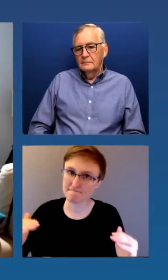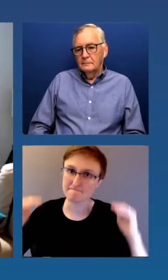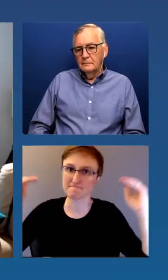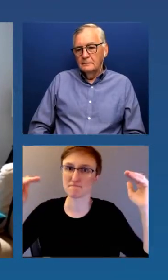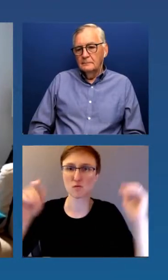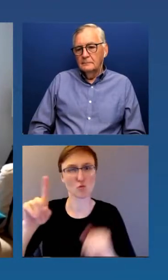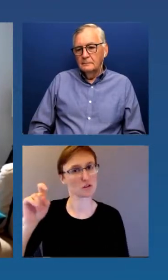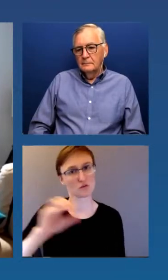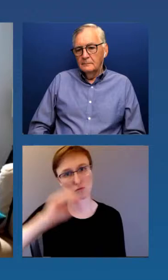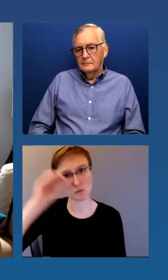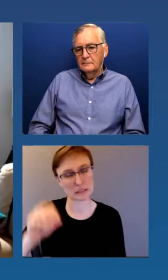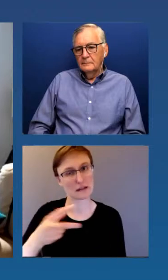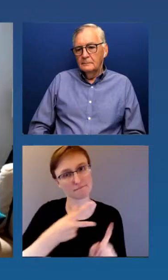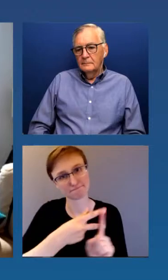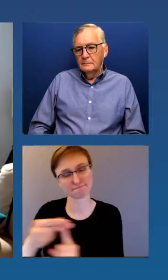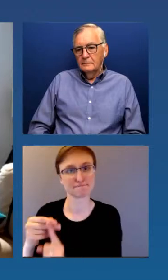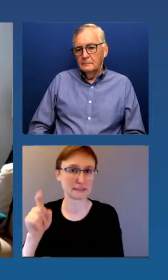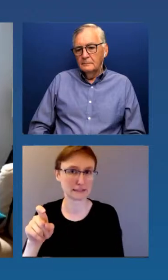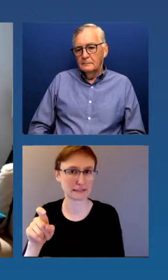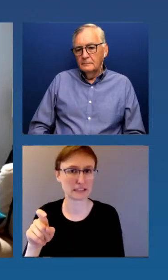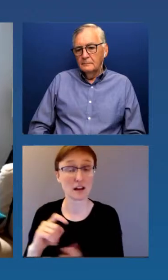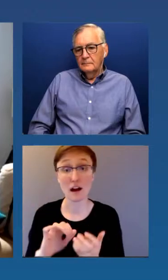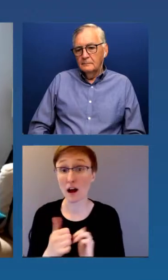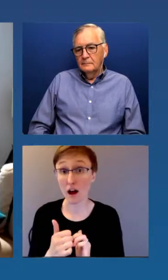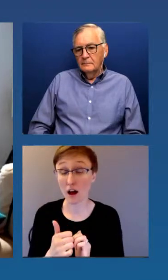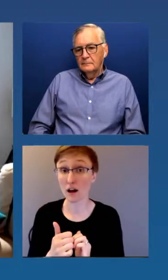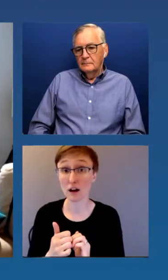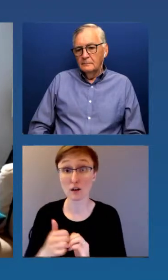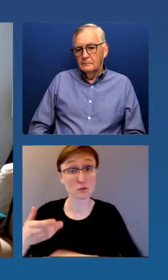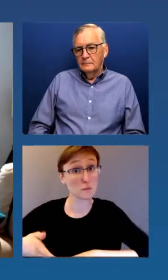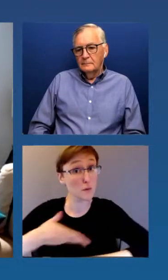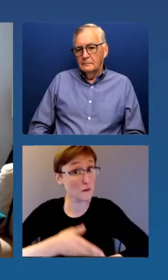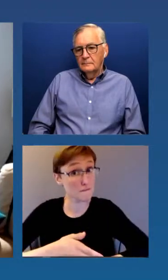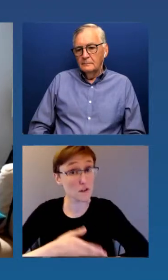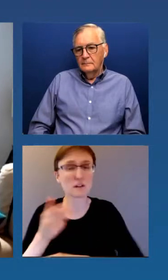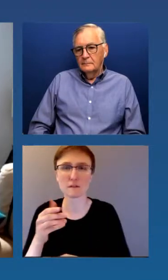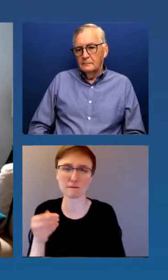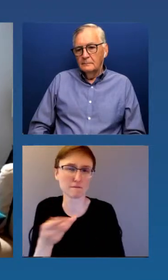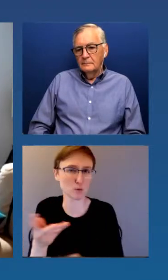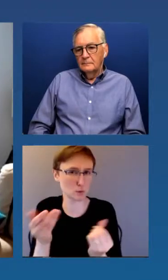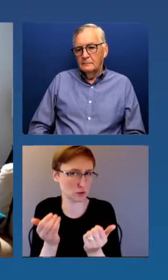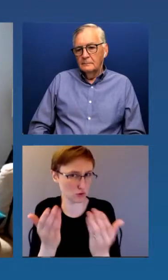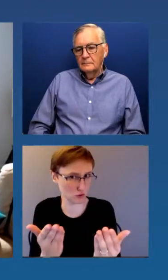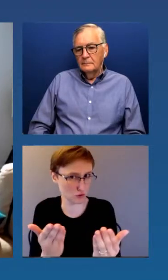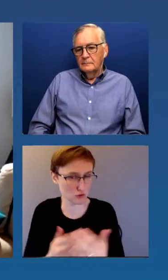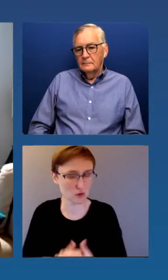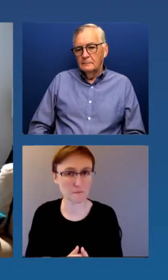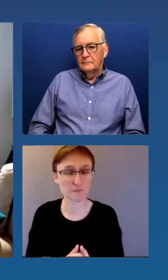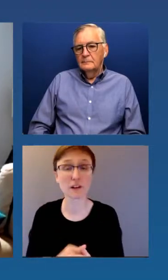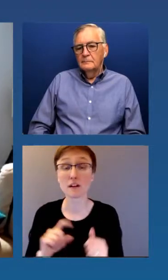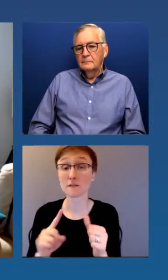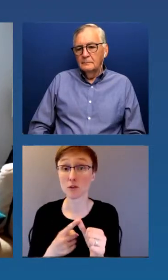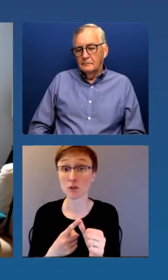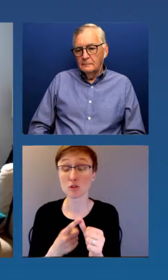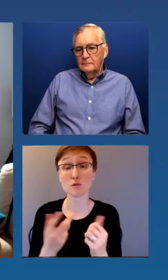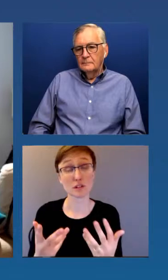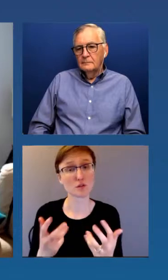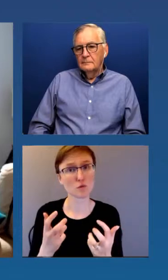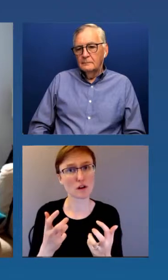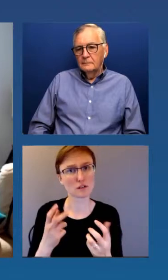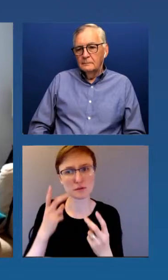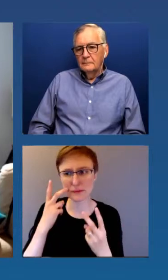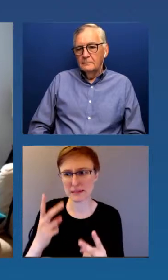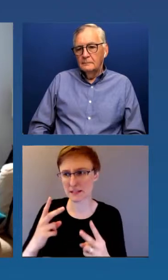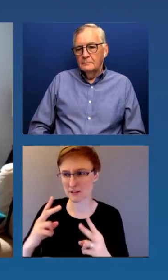recommendations that may help us get there. Firstly, we would like to see a rapid assessment of the many